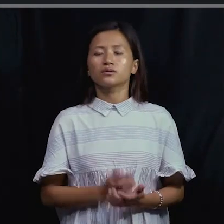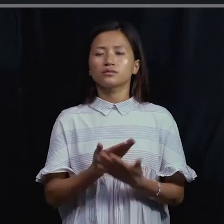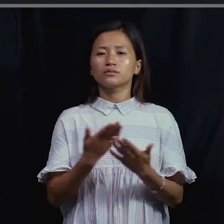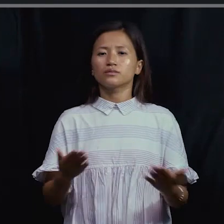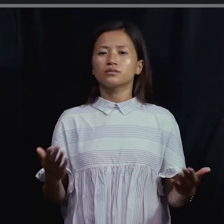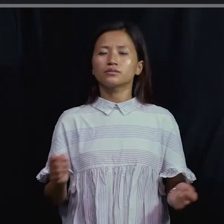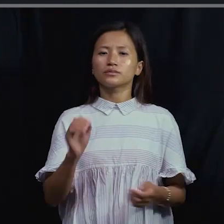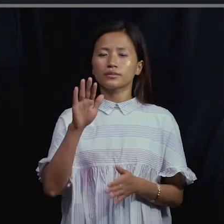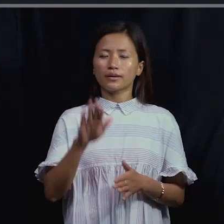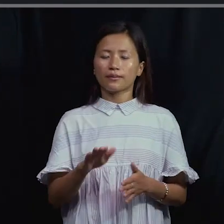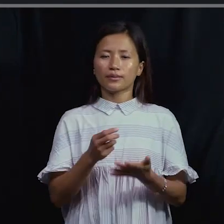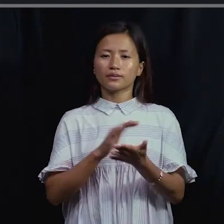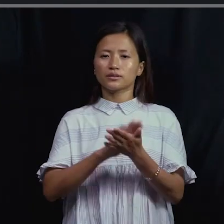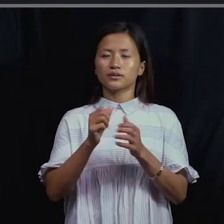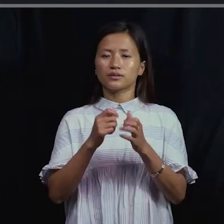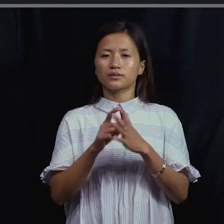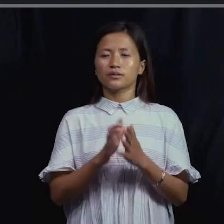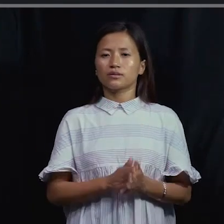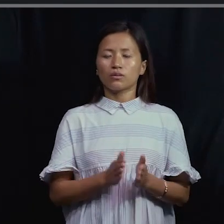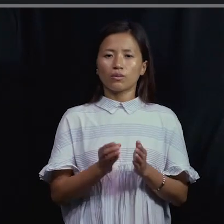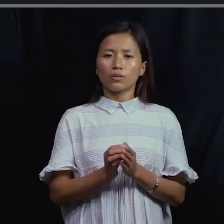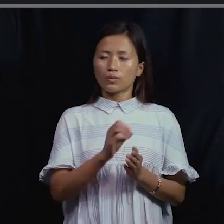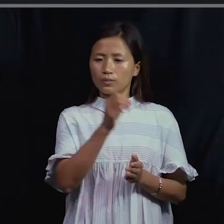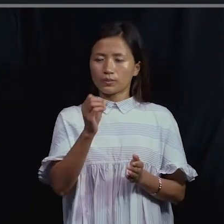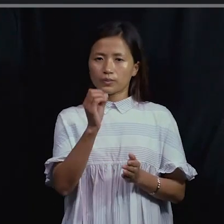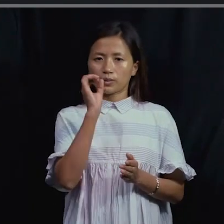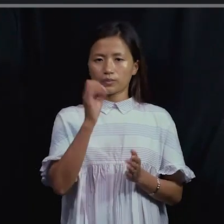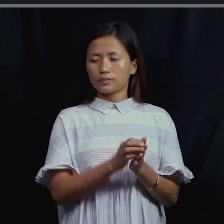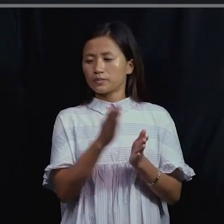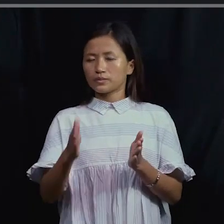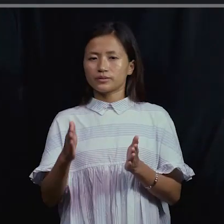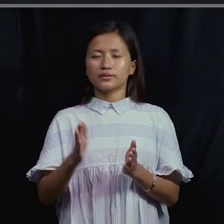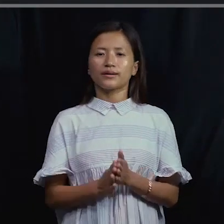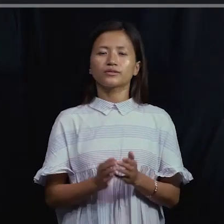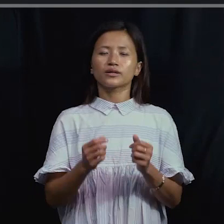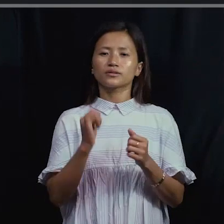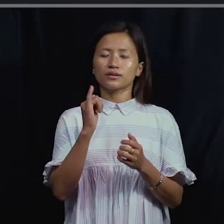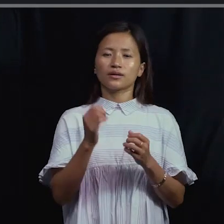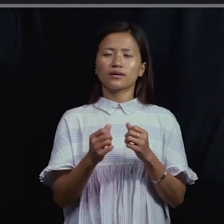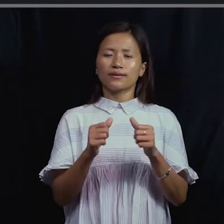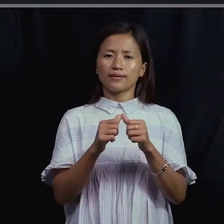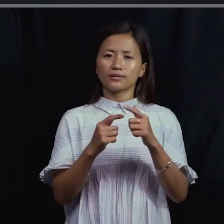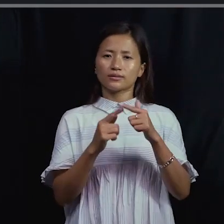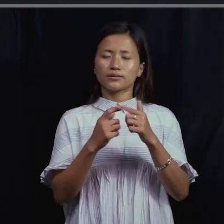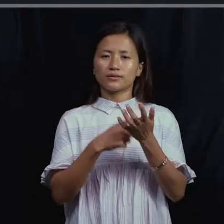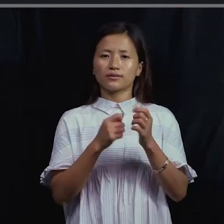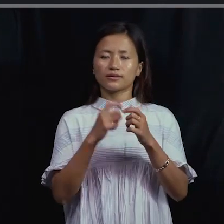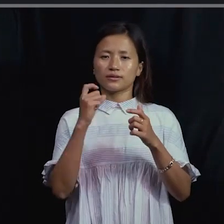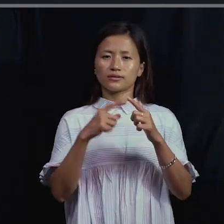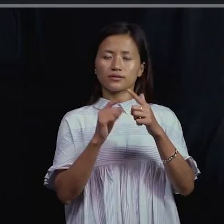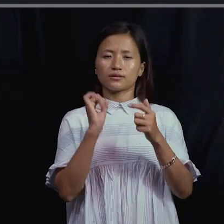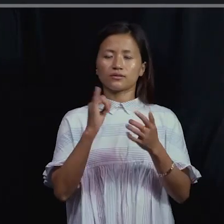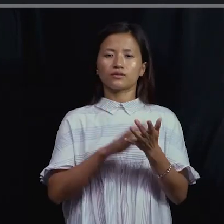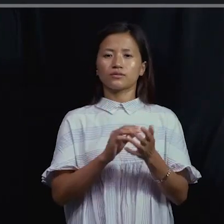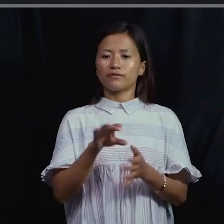things can happen. And then opposite attraction is there. I told you about, you know, boys liking girls and girls